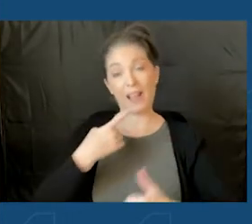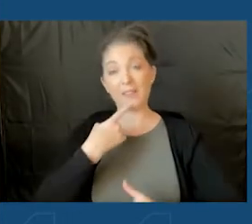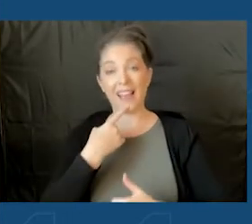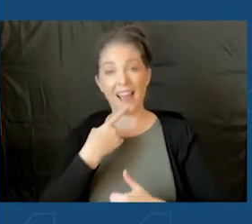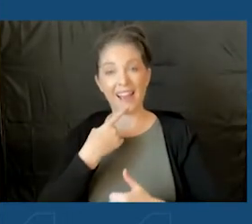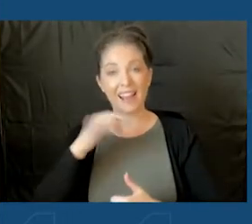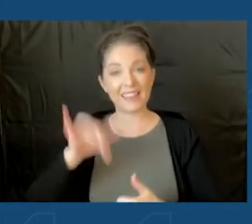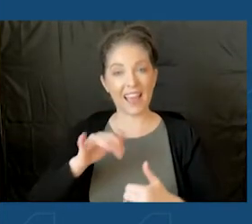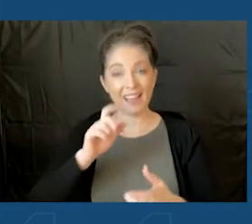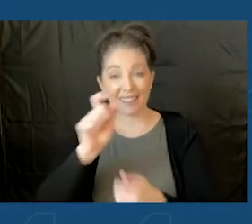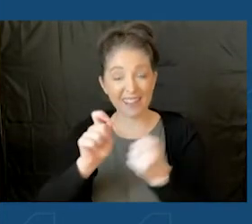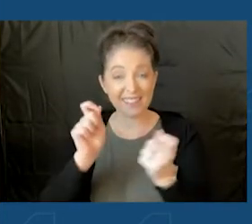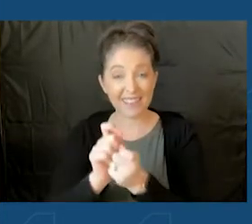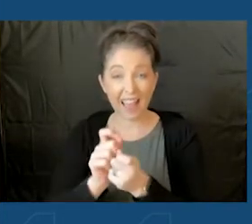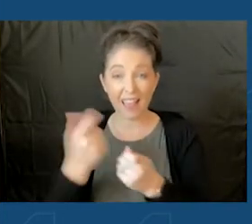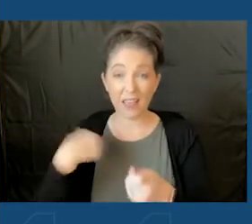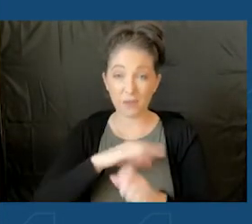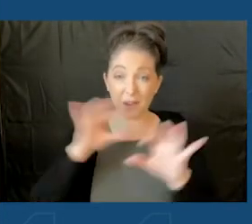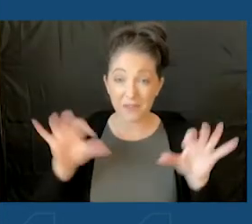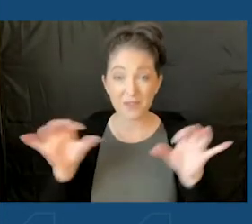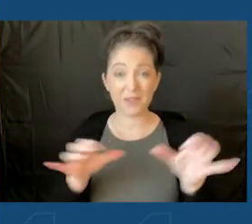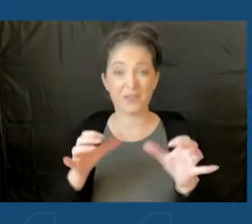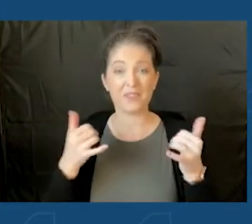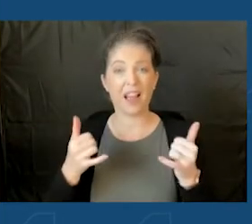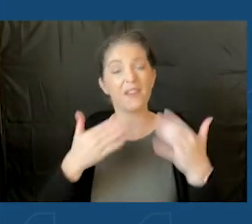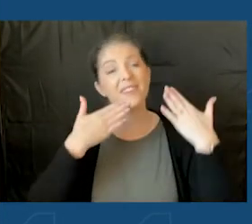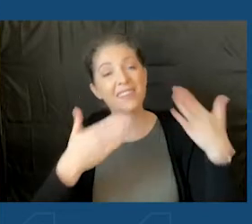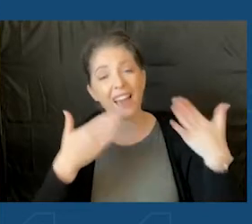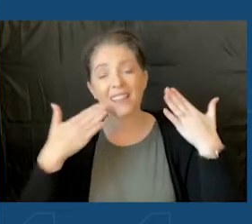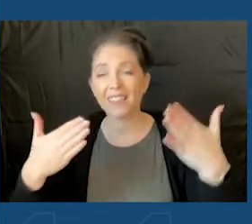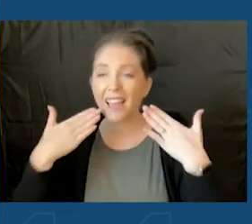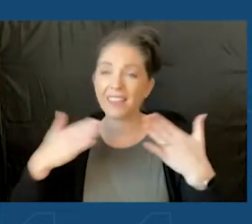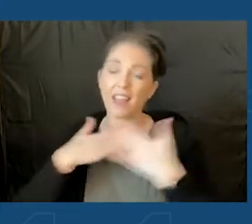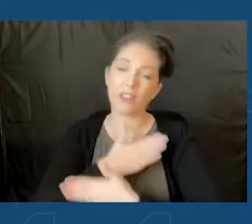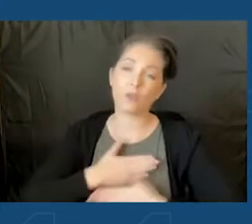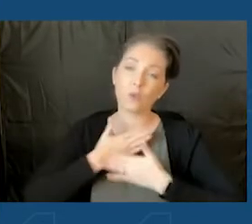exactly what we are going to do. So thank you all. I appreciate you.